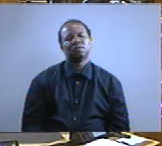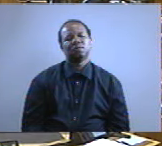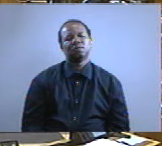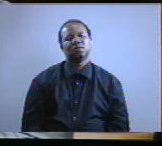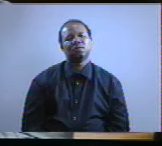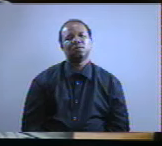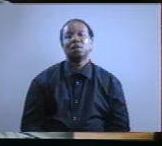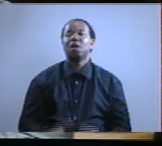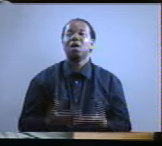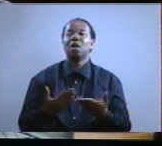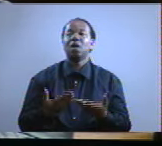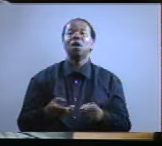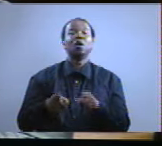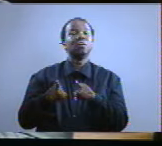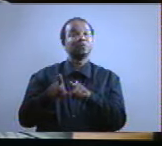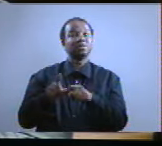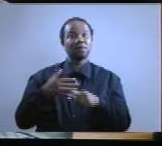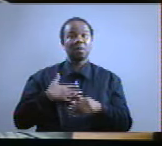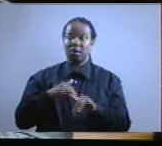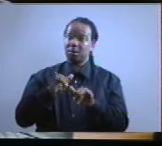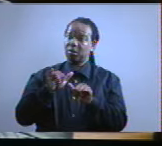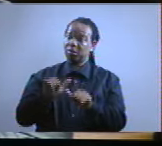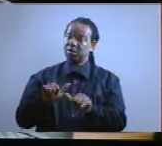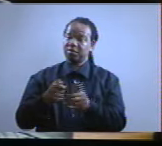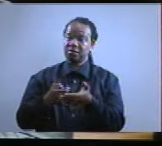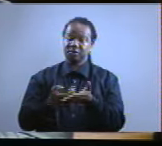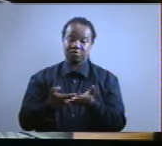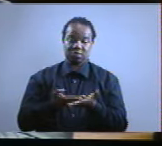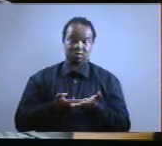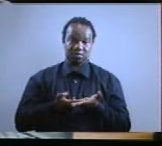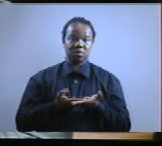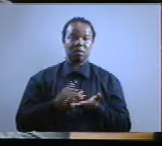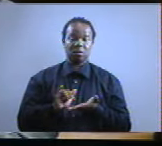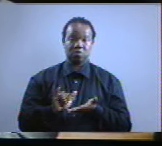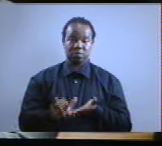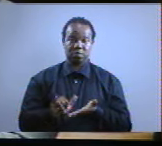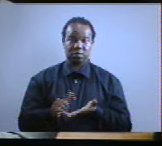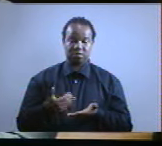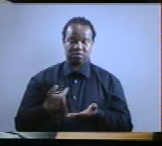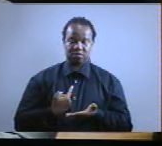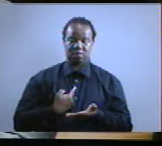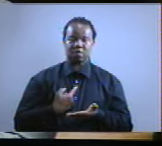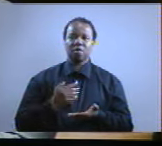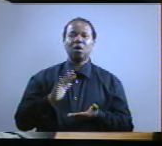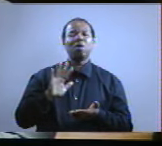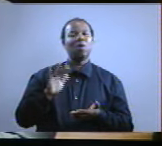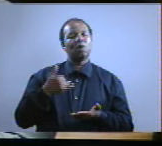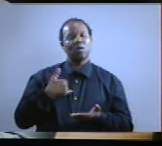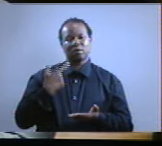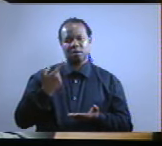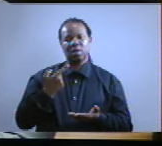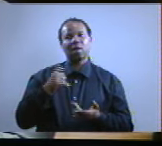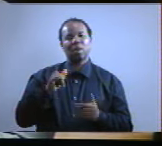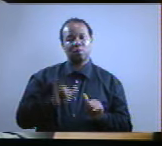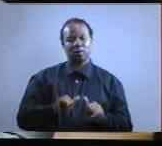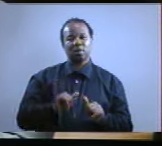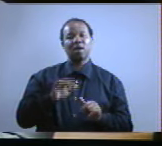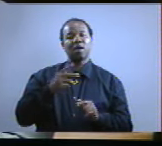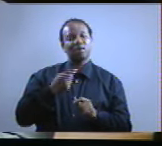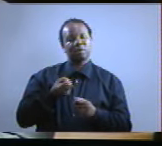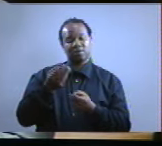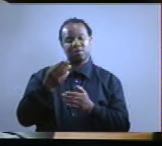I am, like yourself, still waiting for the results. But while waiting for the results, let me read you the following rules.